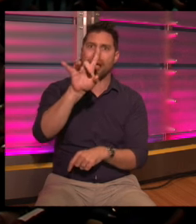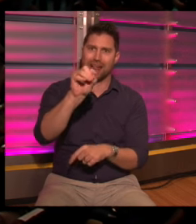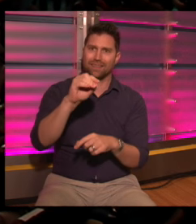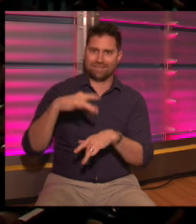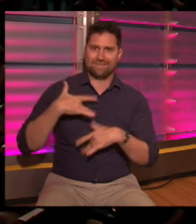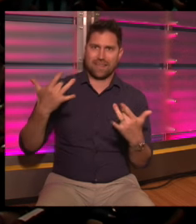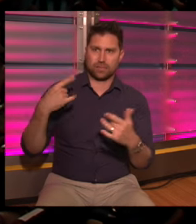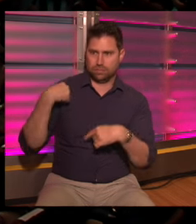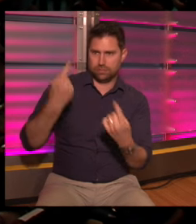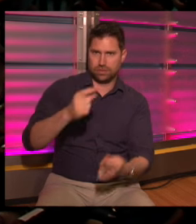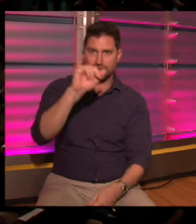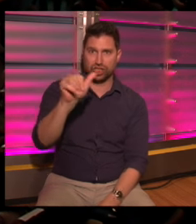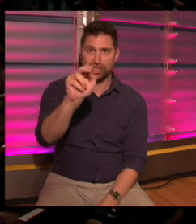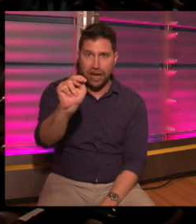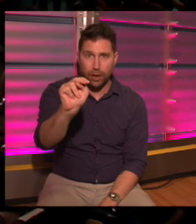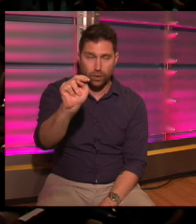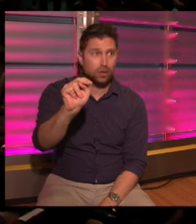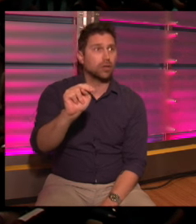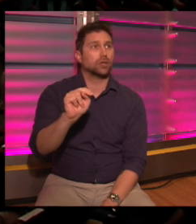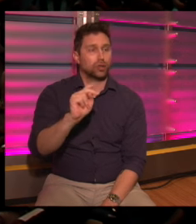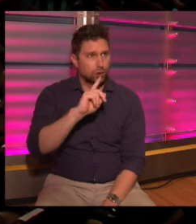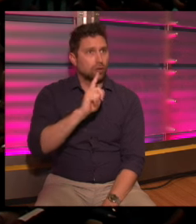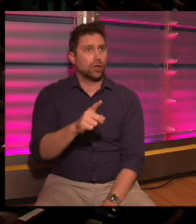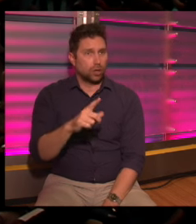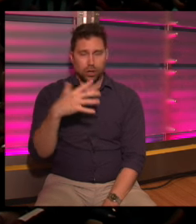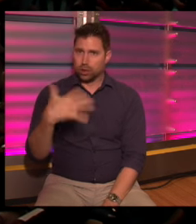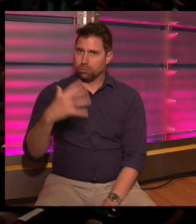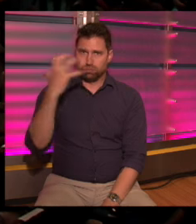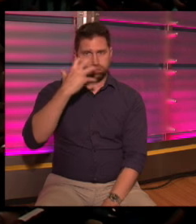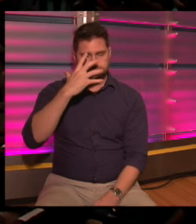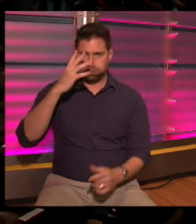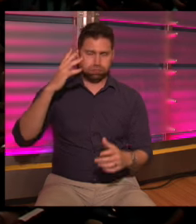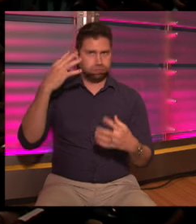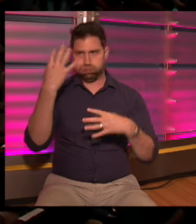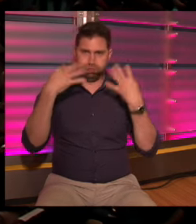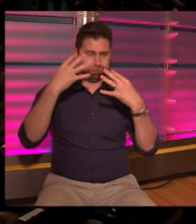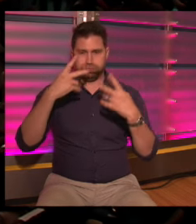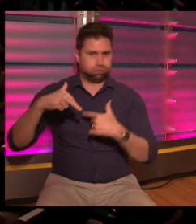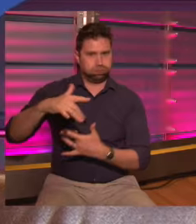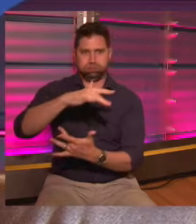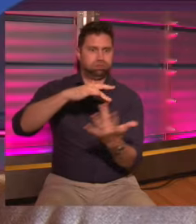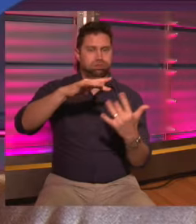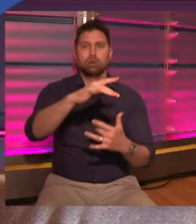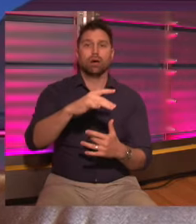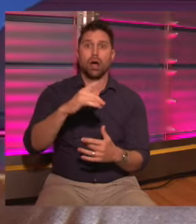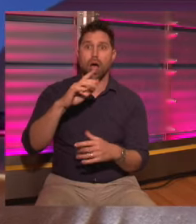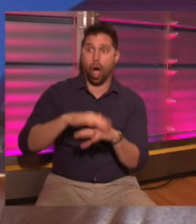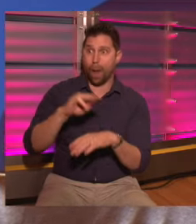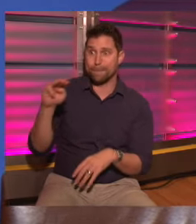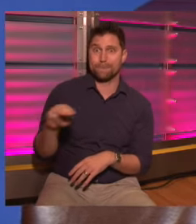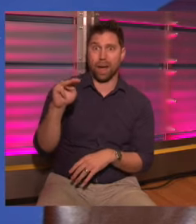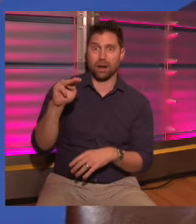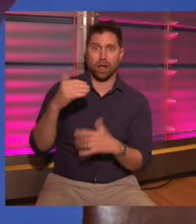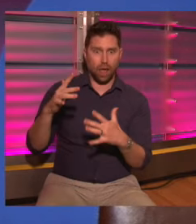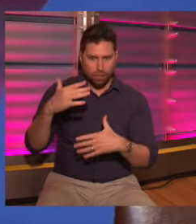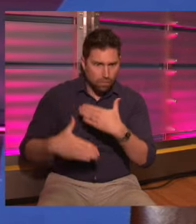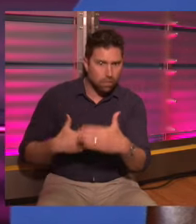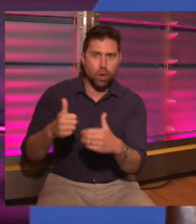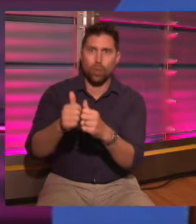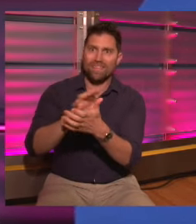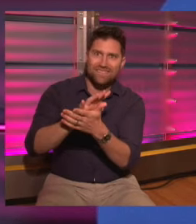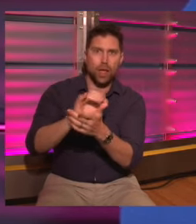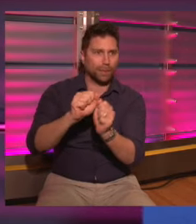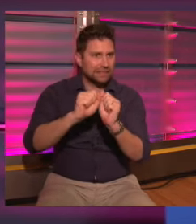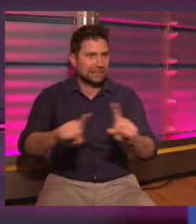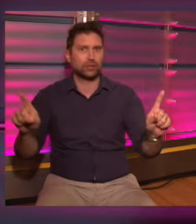January. Which has been an insane whirlwind, and actually just on Monday, a lot of this momentum with the film, the